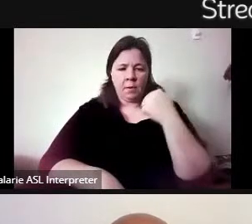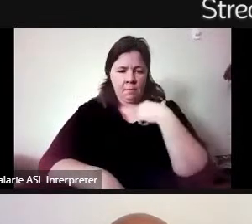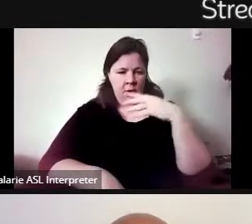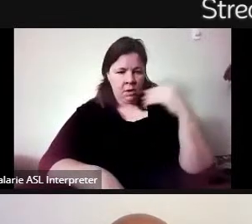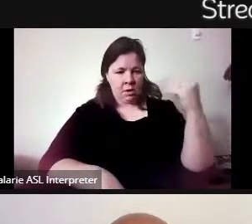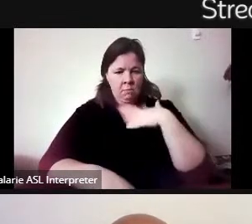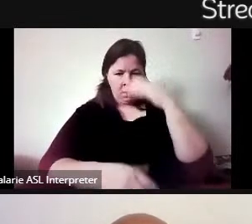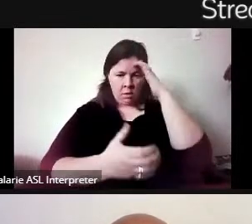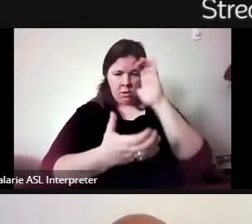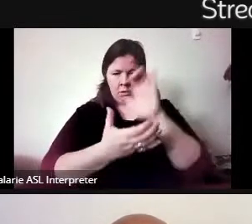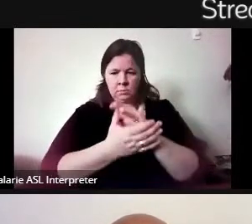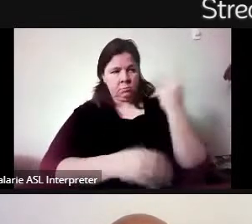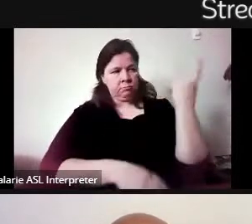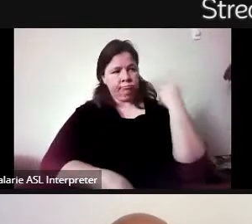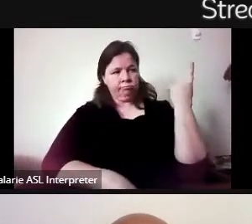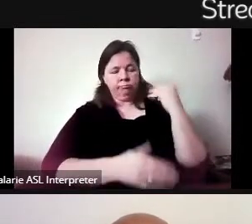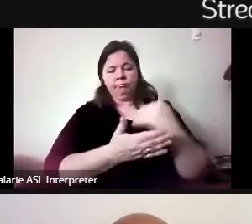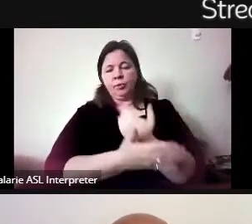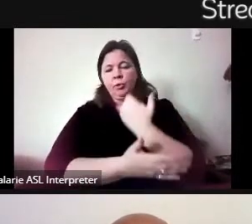husband.